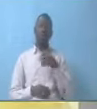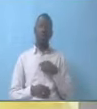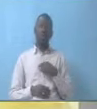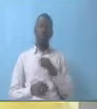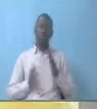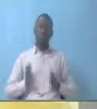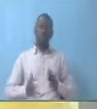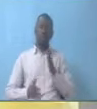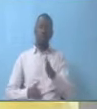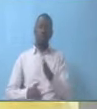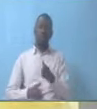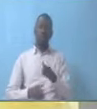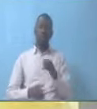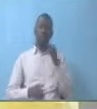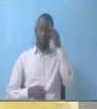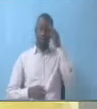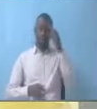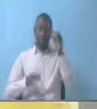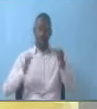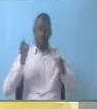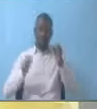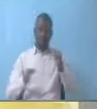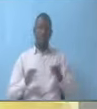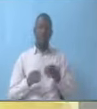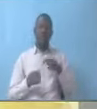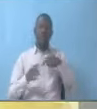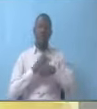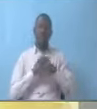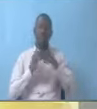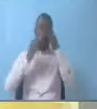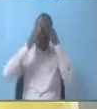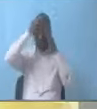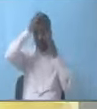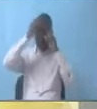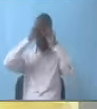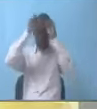To be called the human rights attorney general in the military government is the greatest compliment.